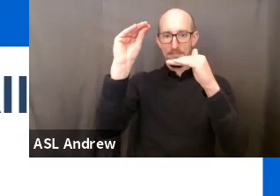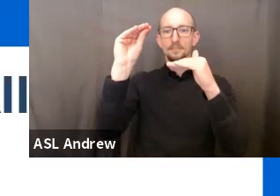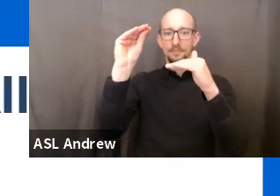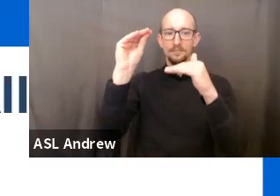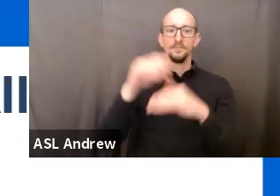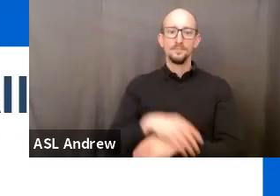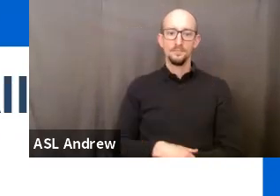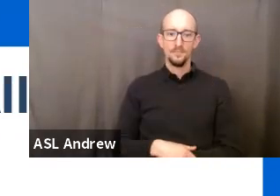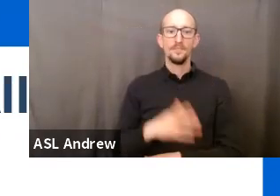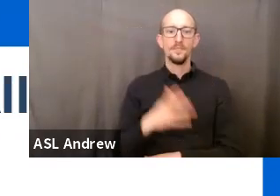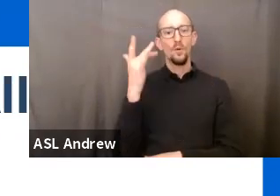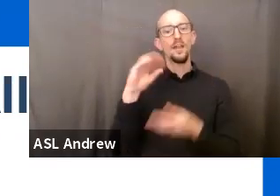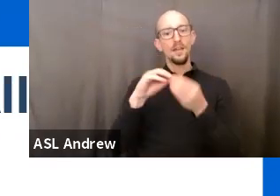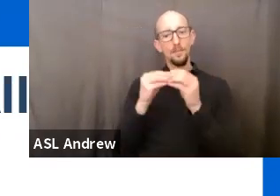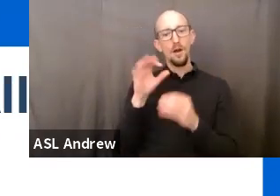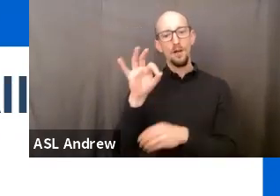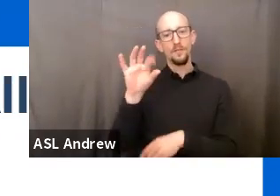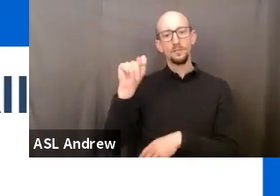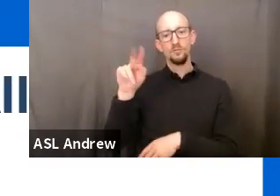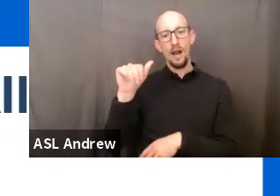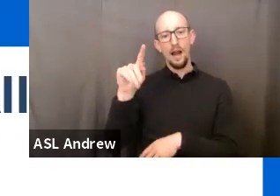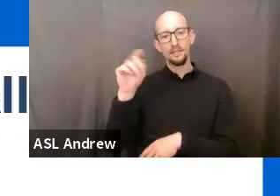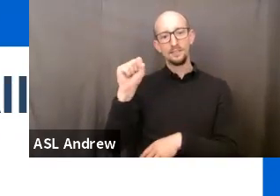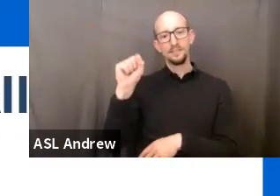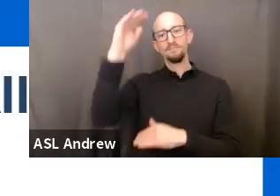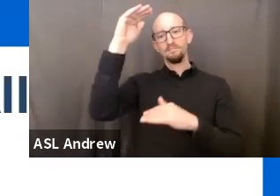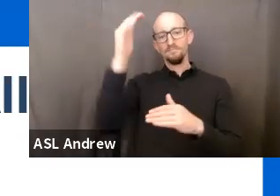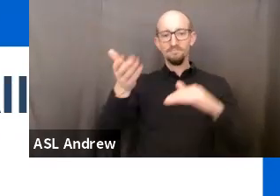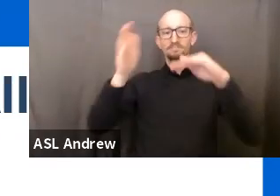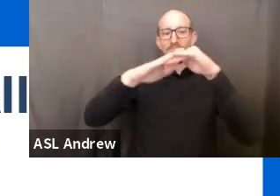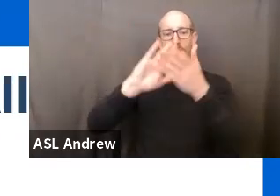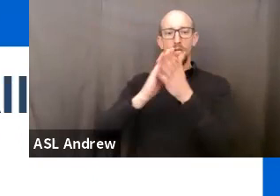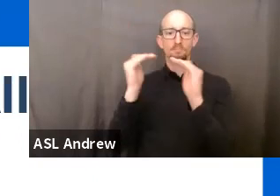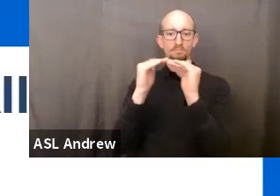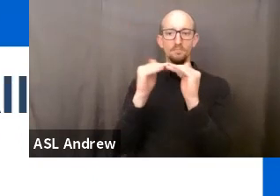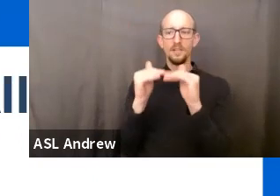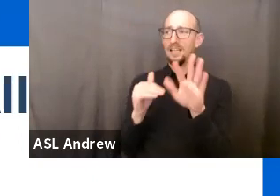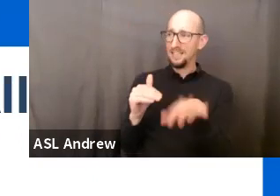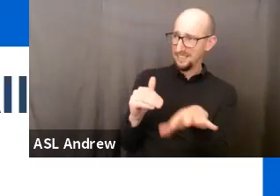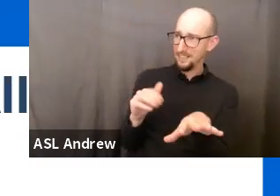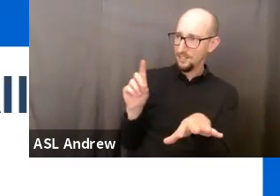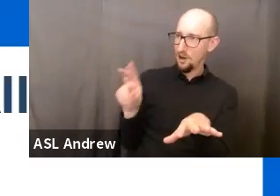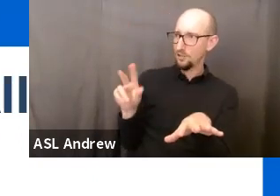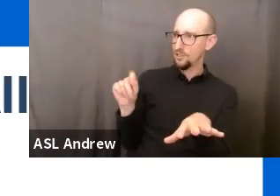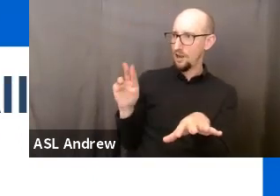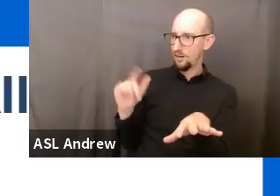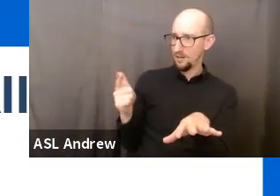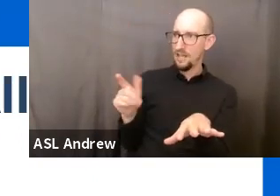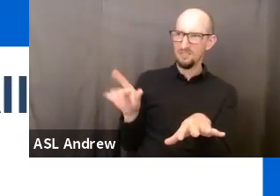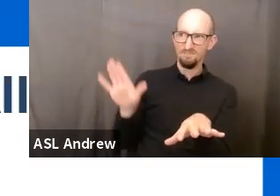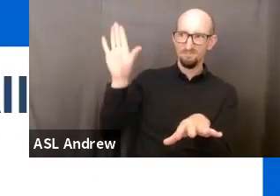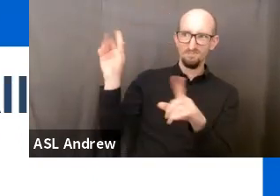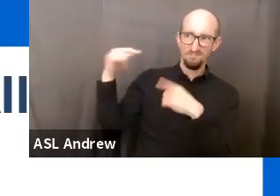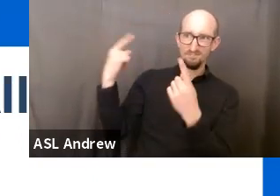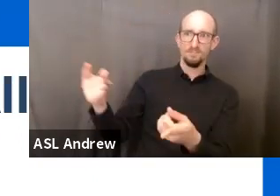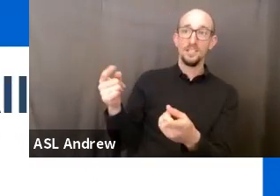So I do say, so to Ms. Garrett, Dr. Tung's hand has been raised for a bit. I don't know if she was waiting to get in on this conversation